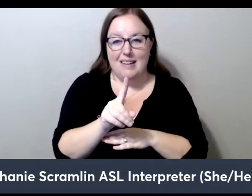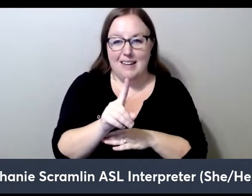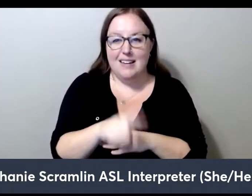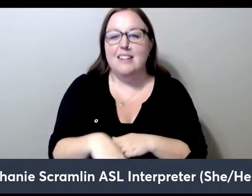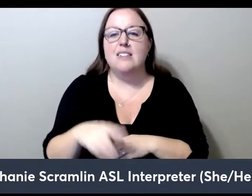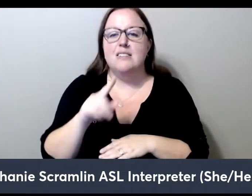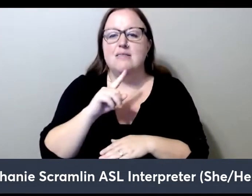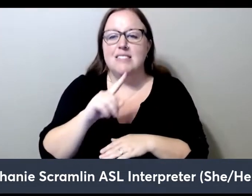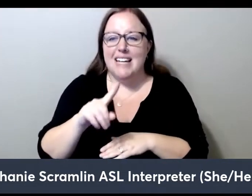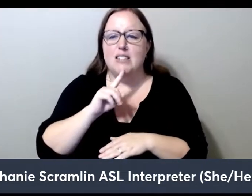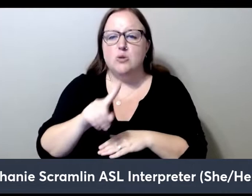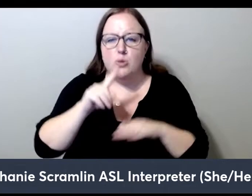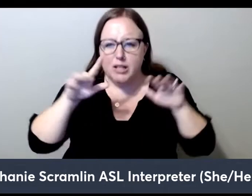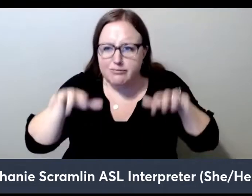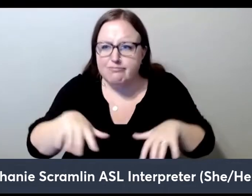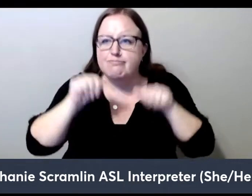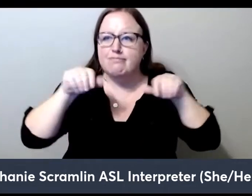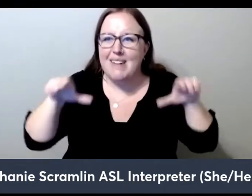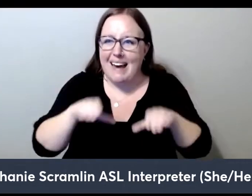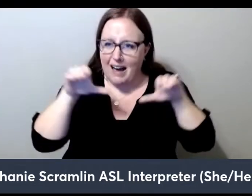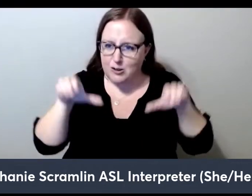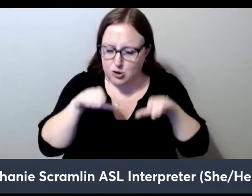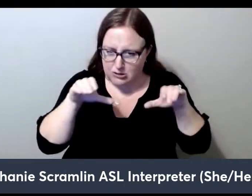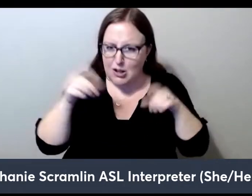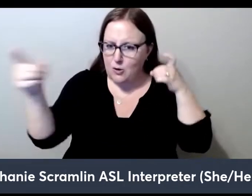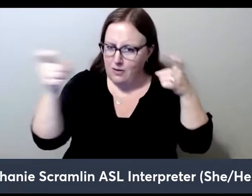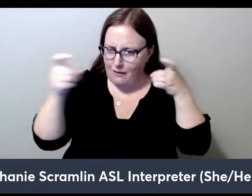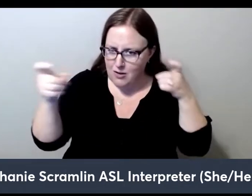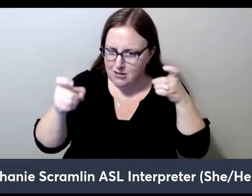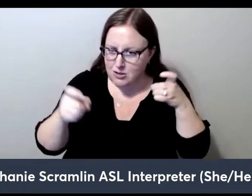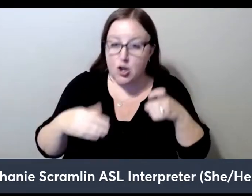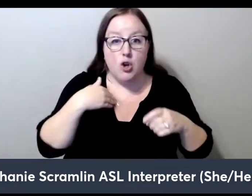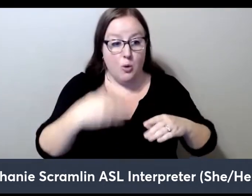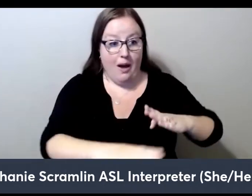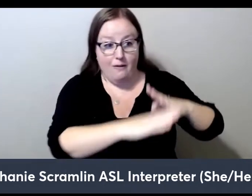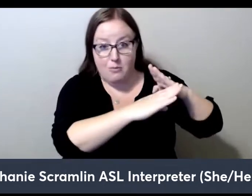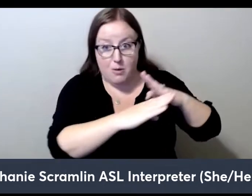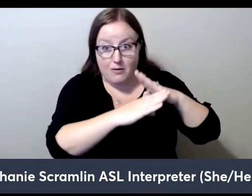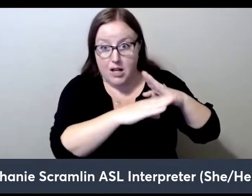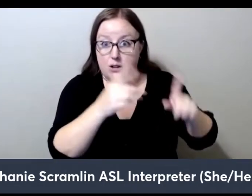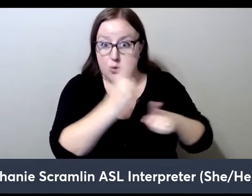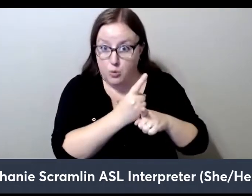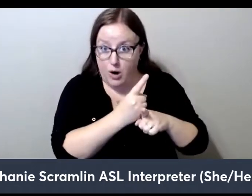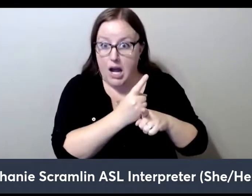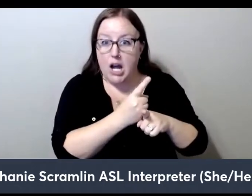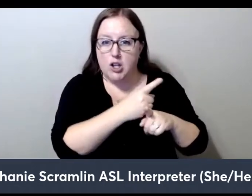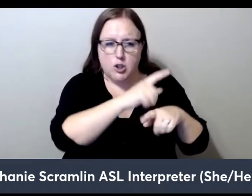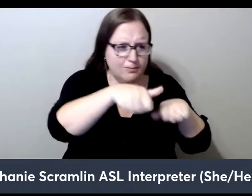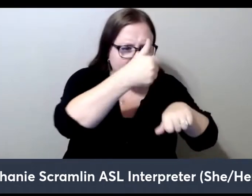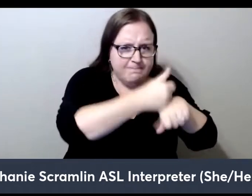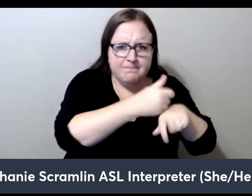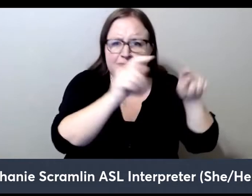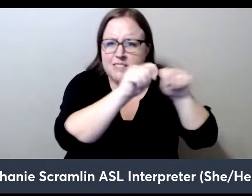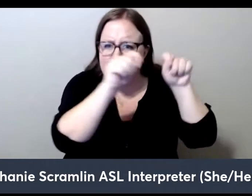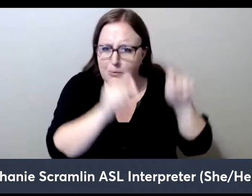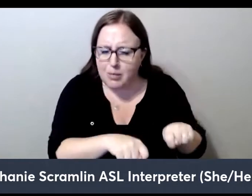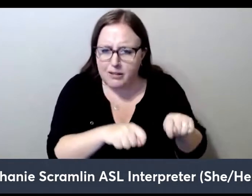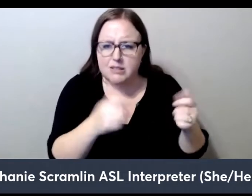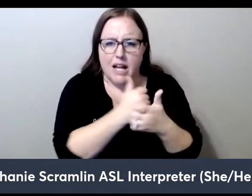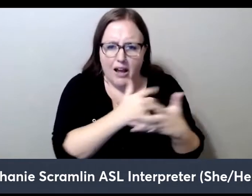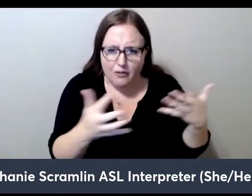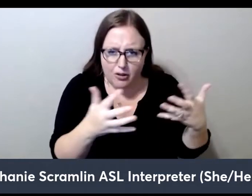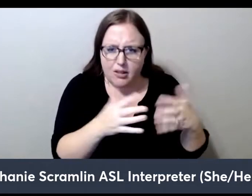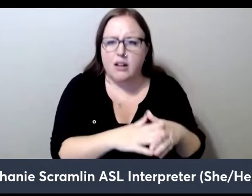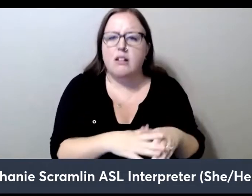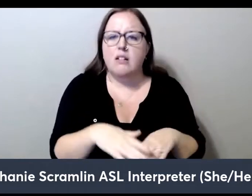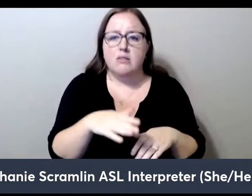proactive governance and compliance, right? So you've got the preventative controls where you curate things in templates, right? And those are tried and